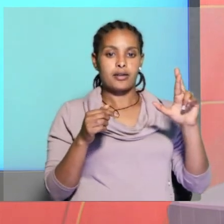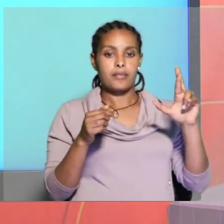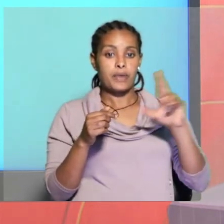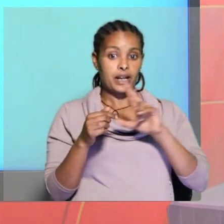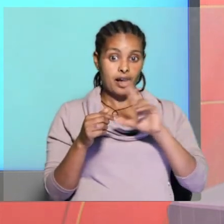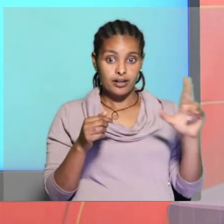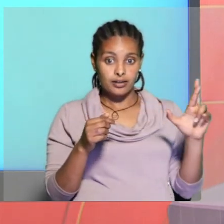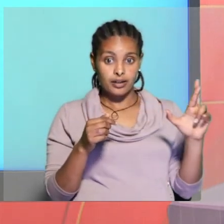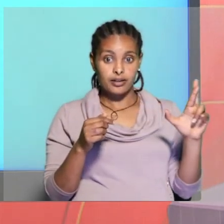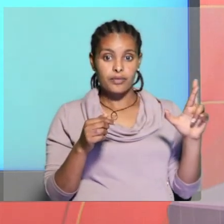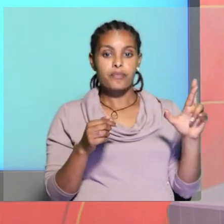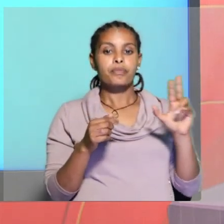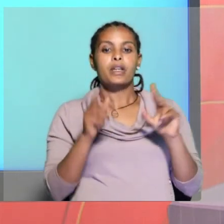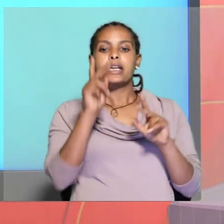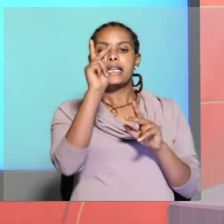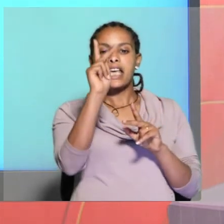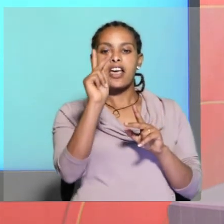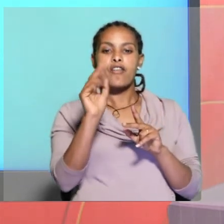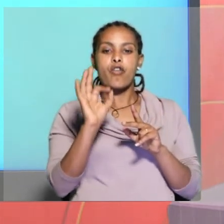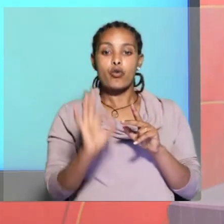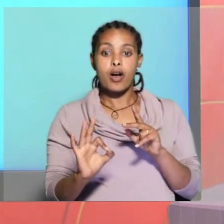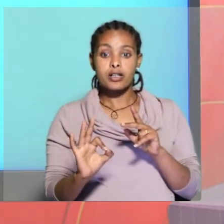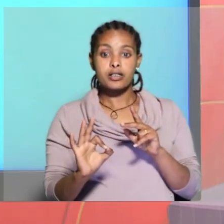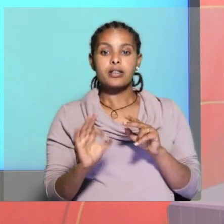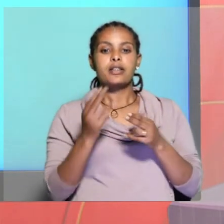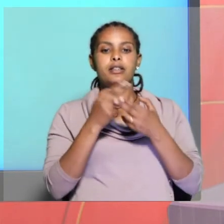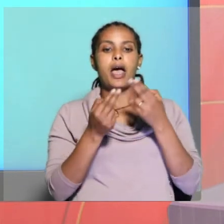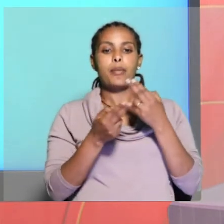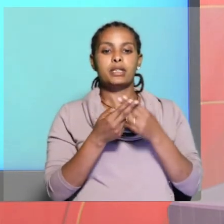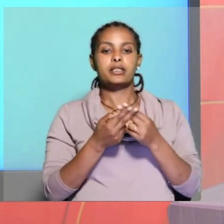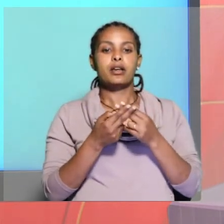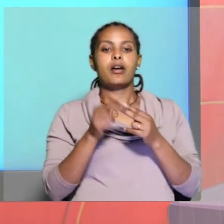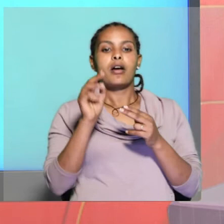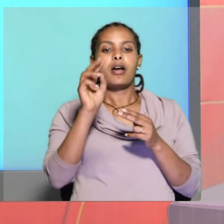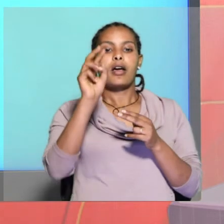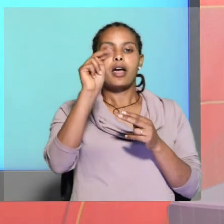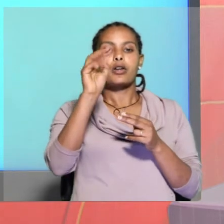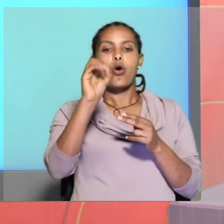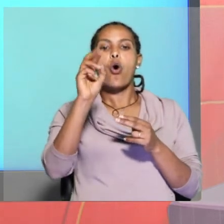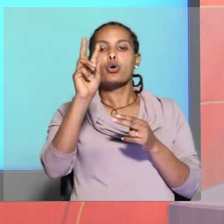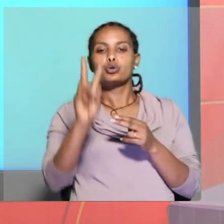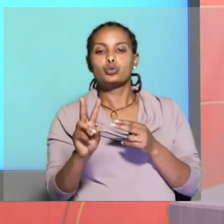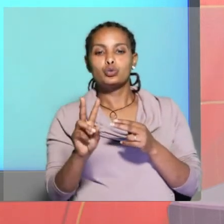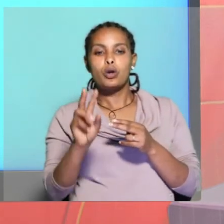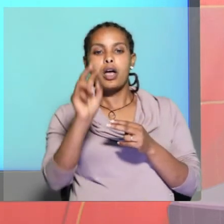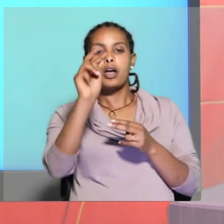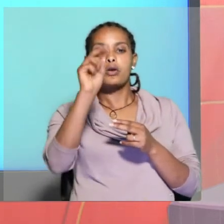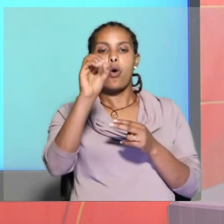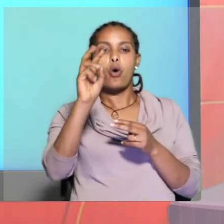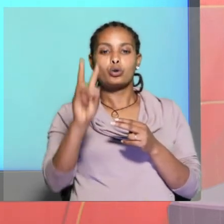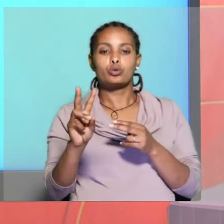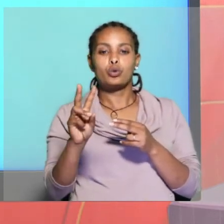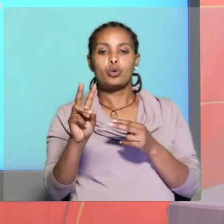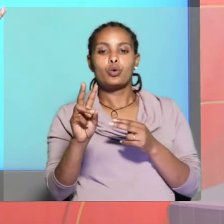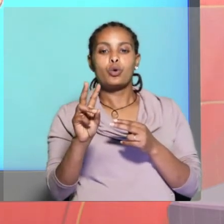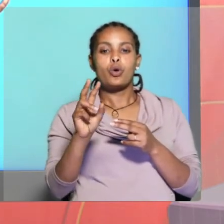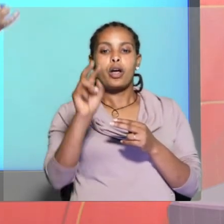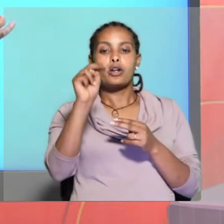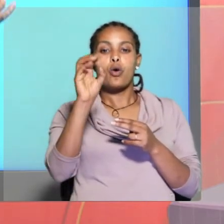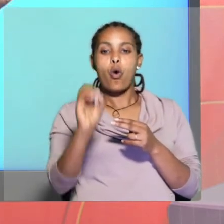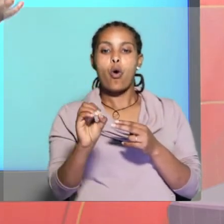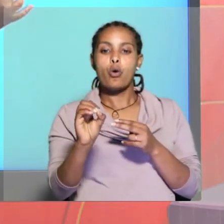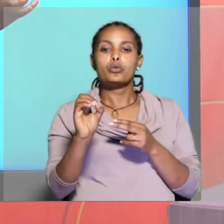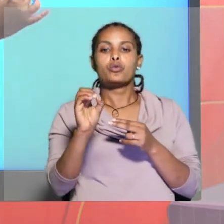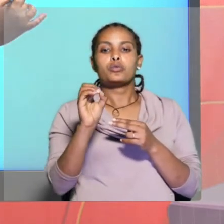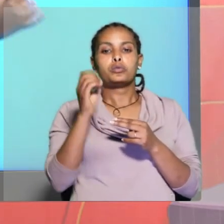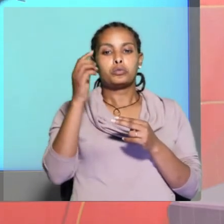rate is K forward times concentration of NO to the power 2, concentration of NO to